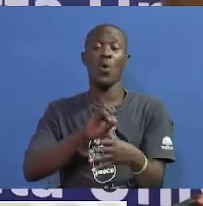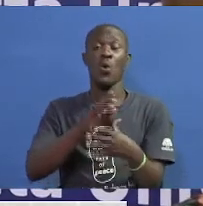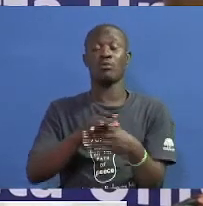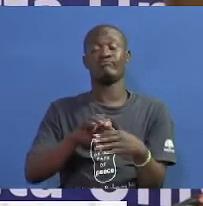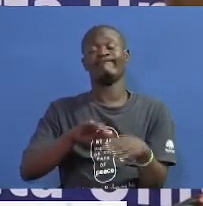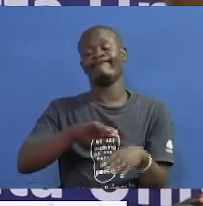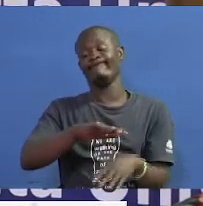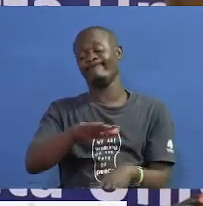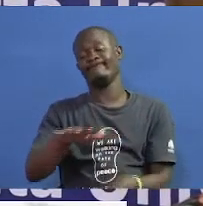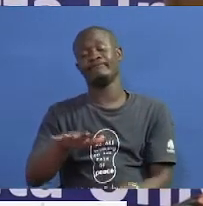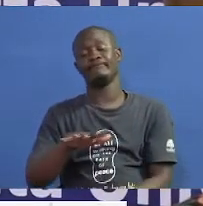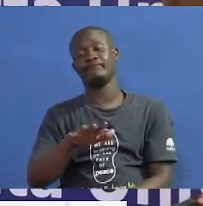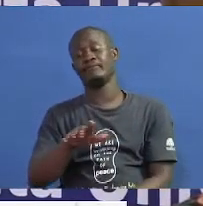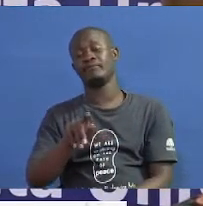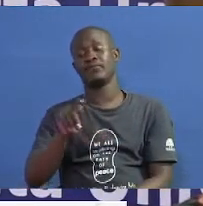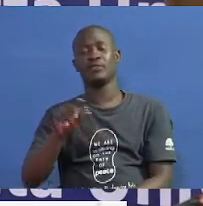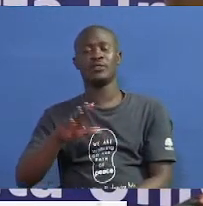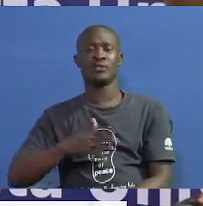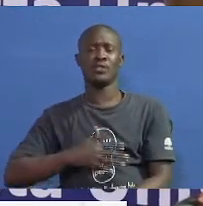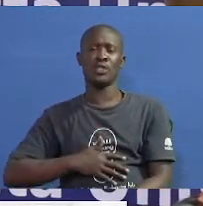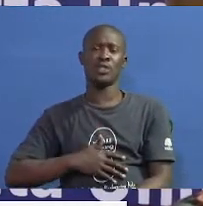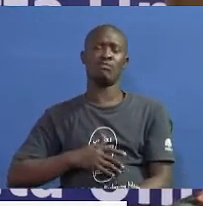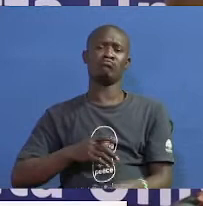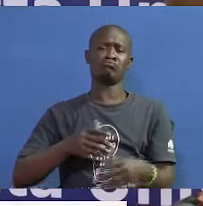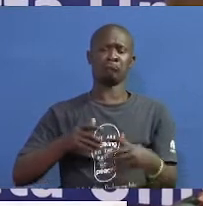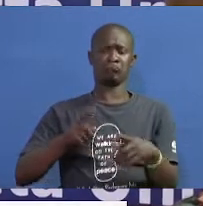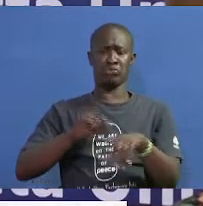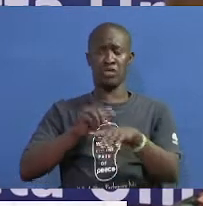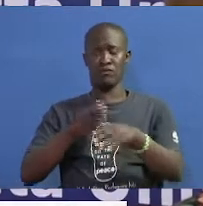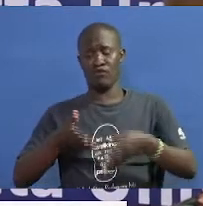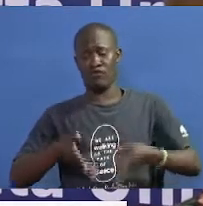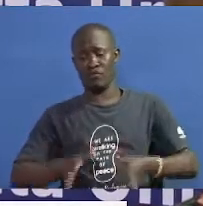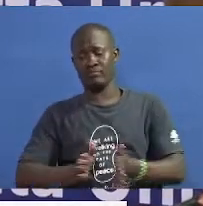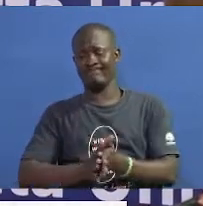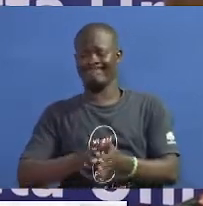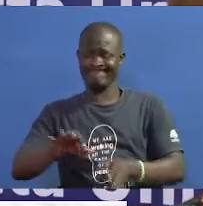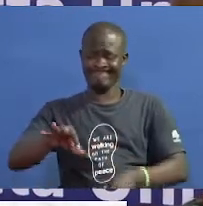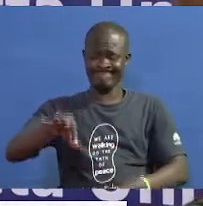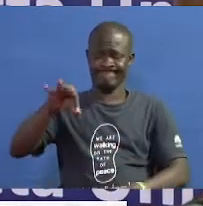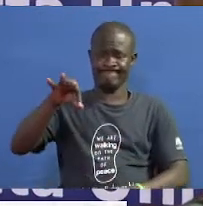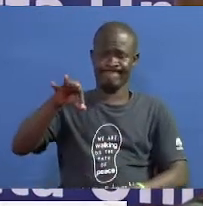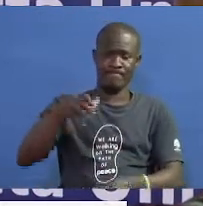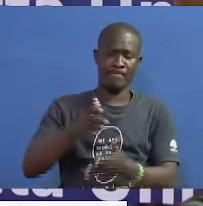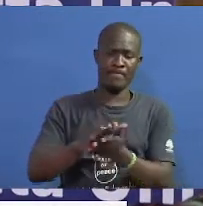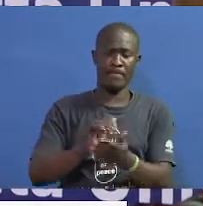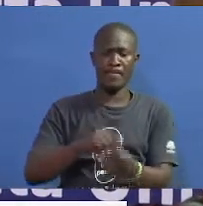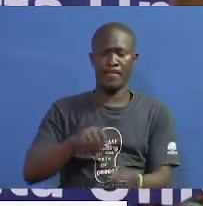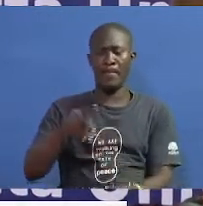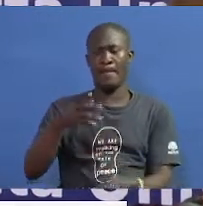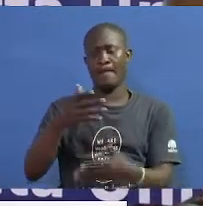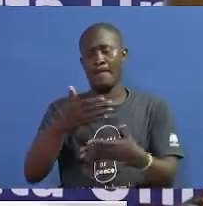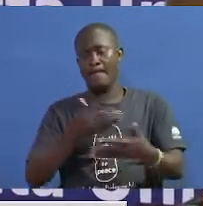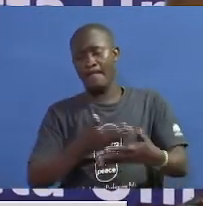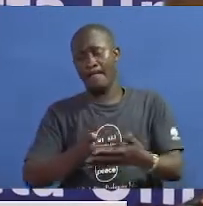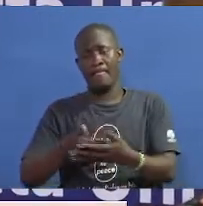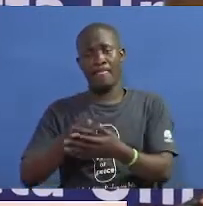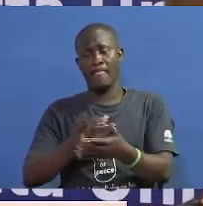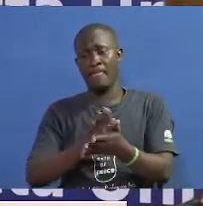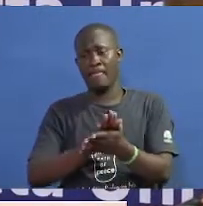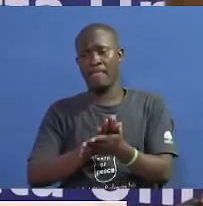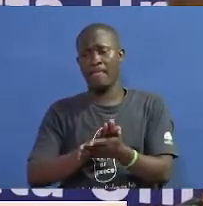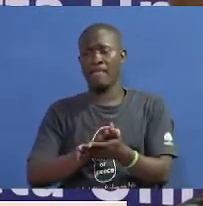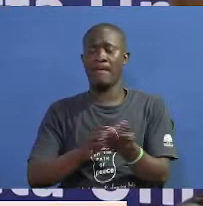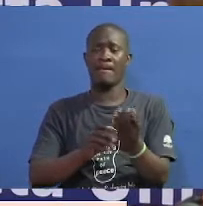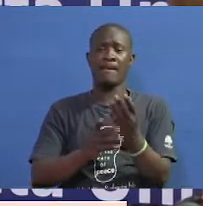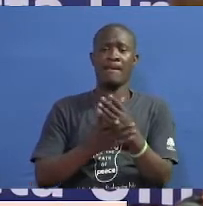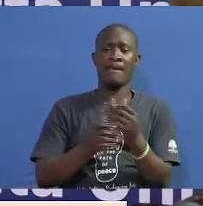around the labor period. And so identifying fetal bradycardia and